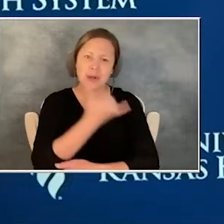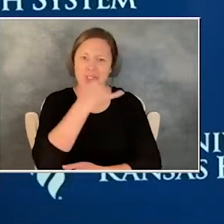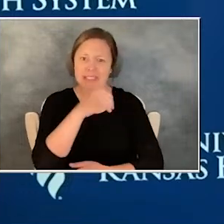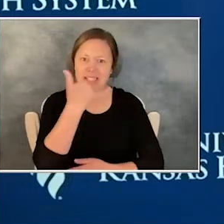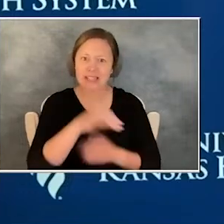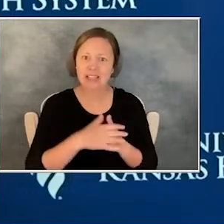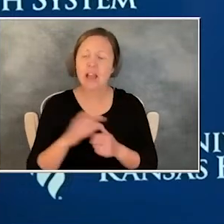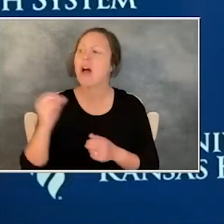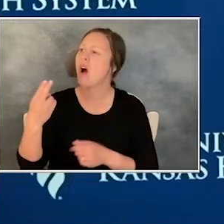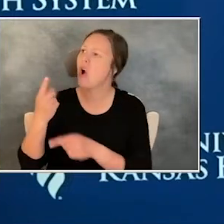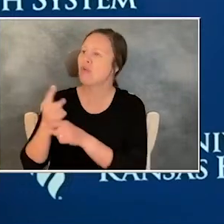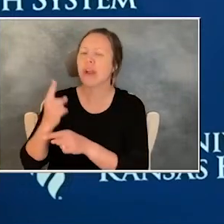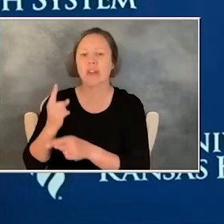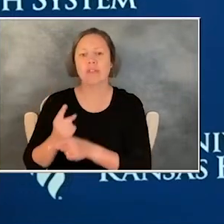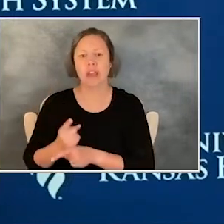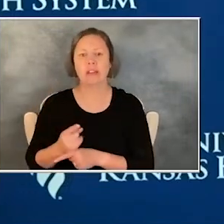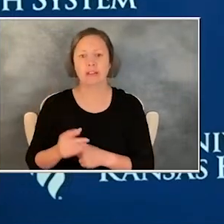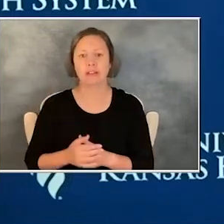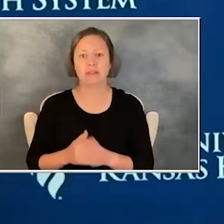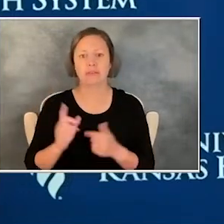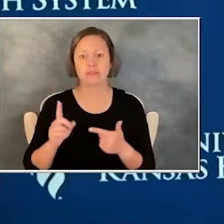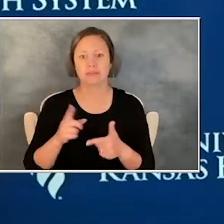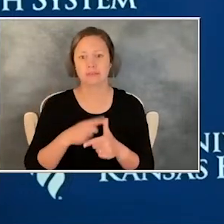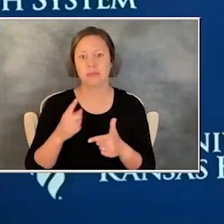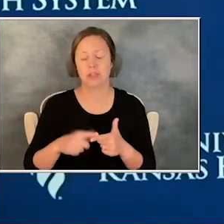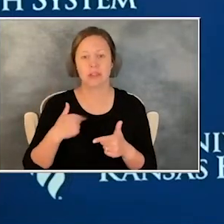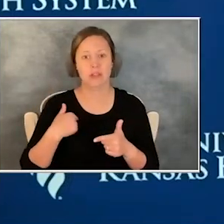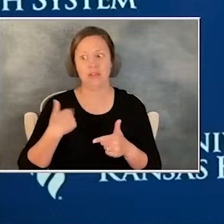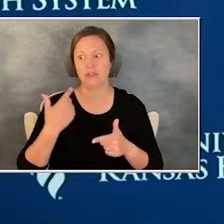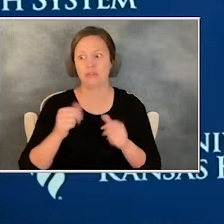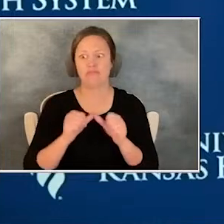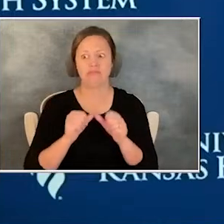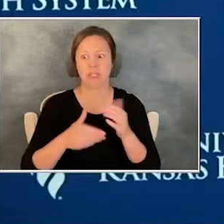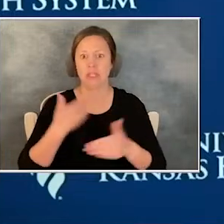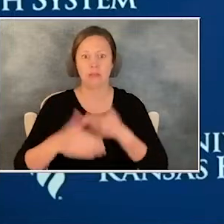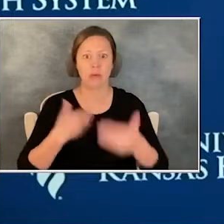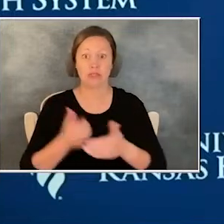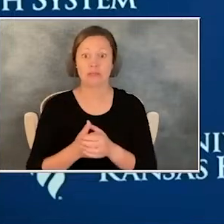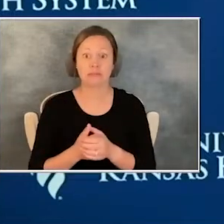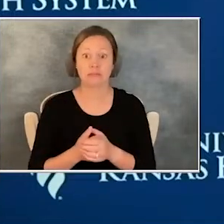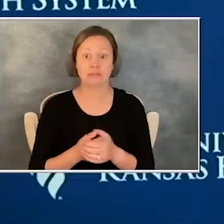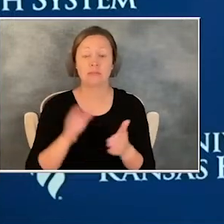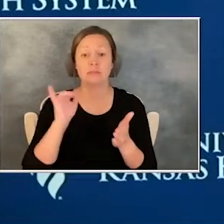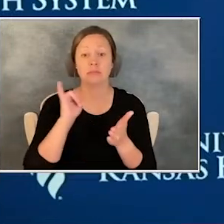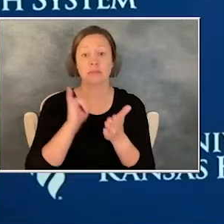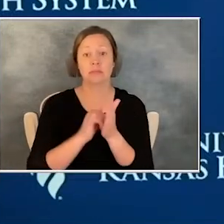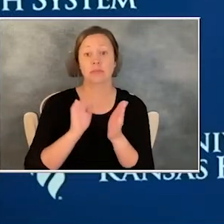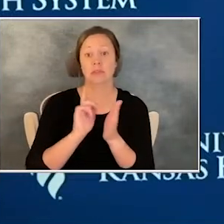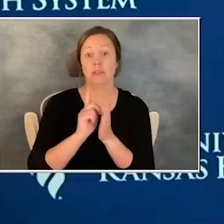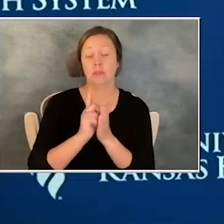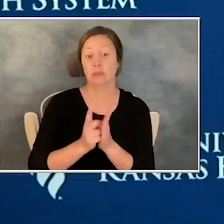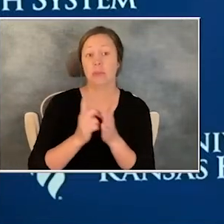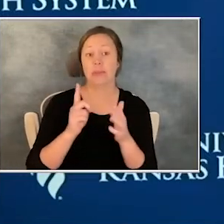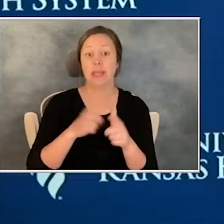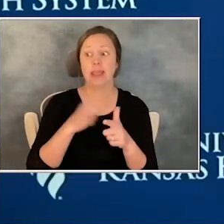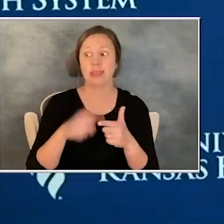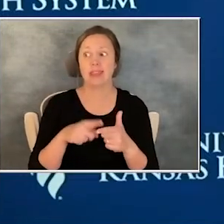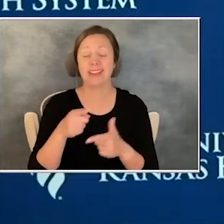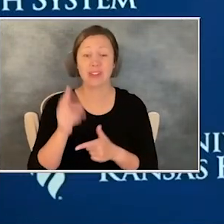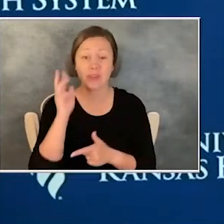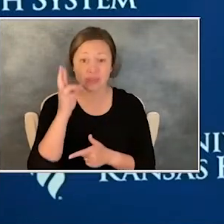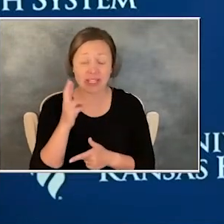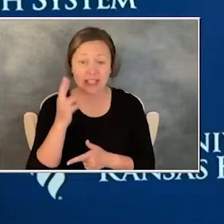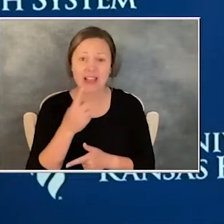right. And then let's keep going. Like that was the moment. Let's just keep going. That was the moment. And then you realize, I said, oh, Daddy,